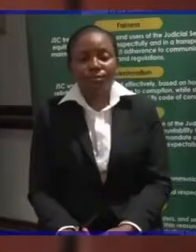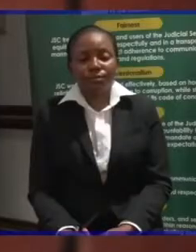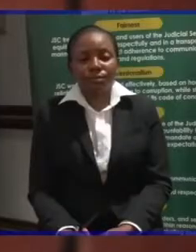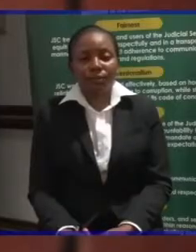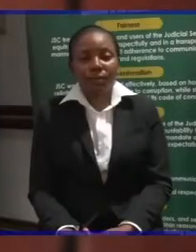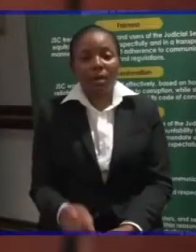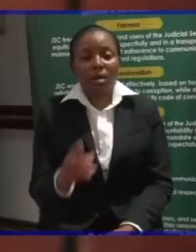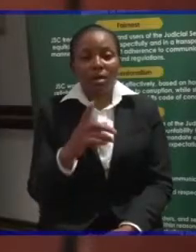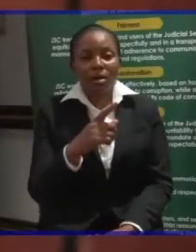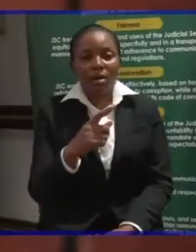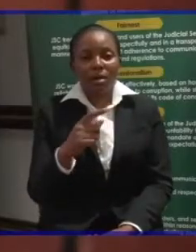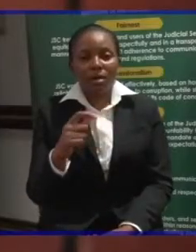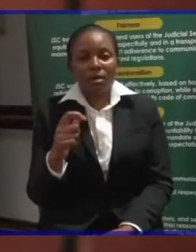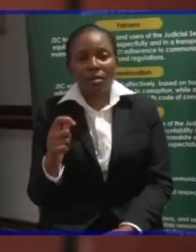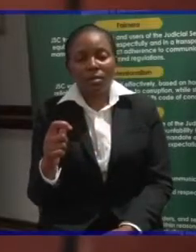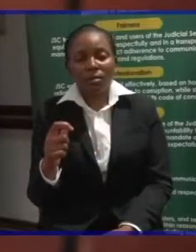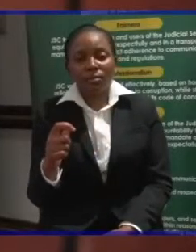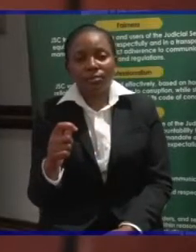The